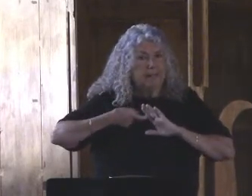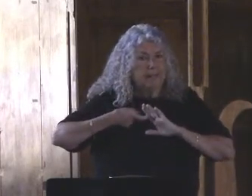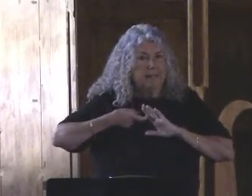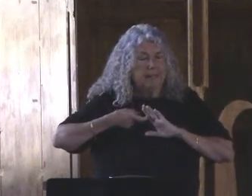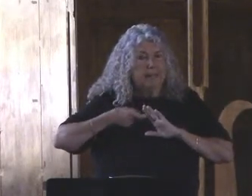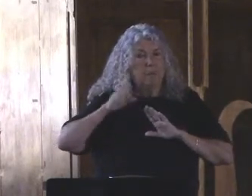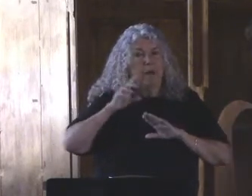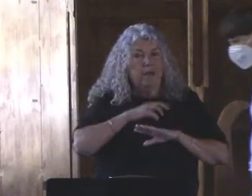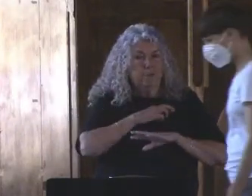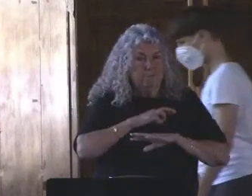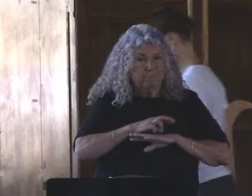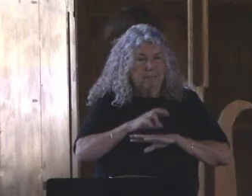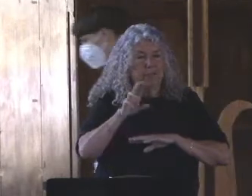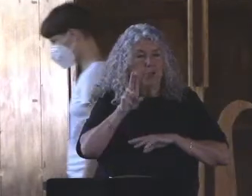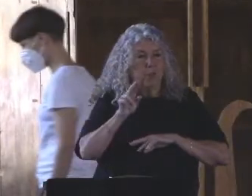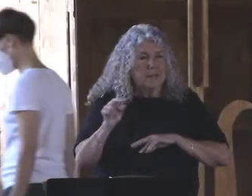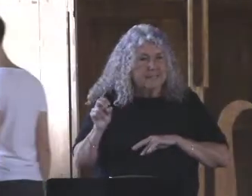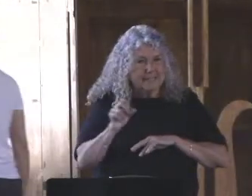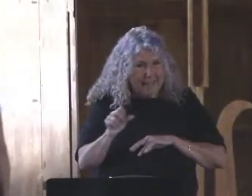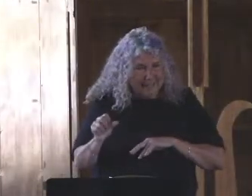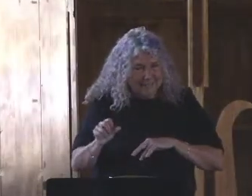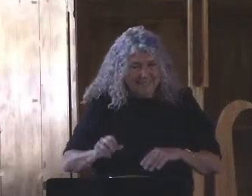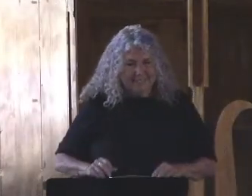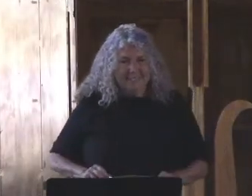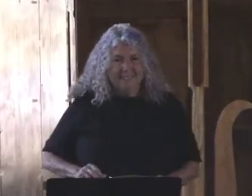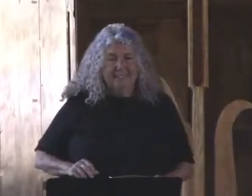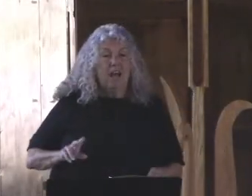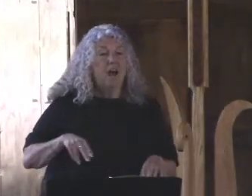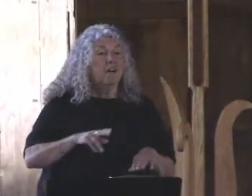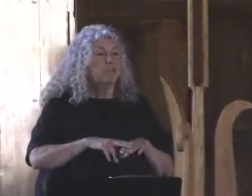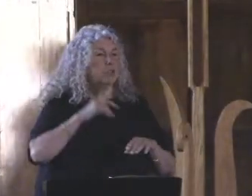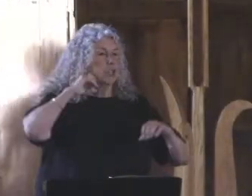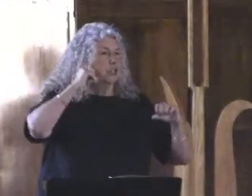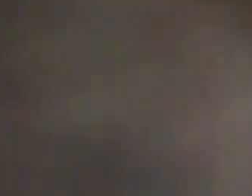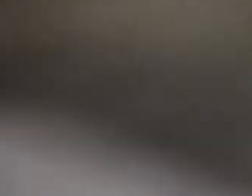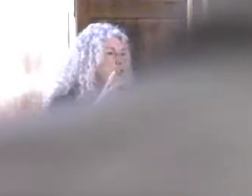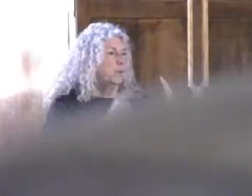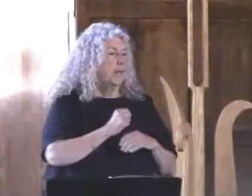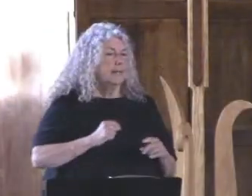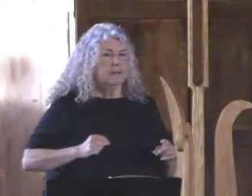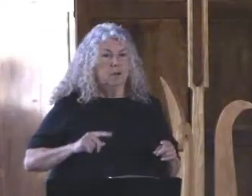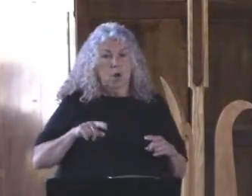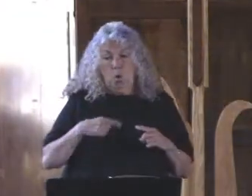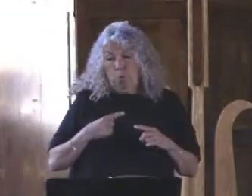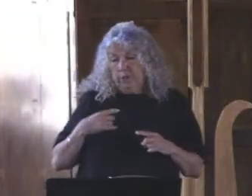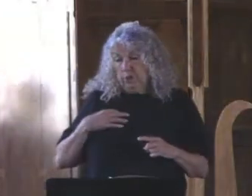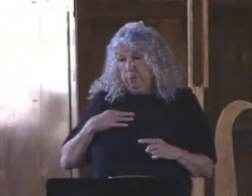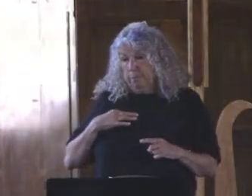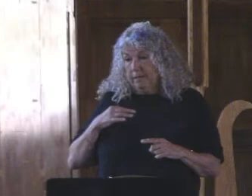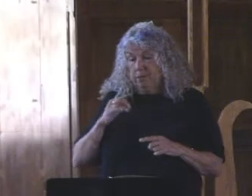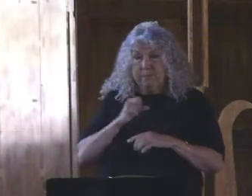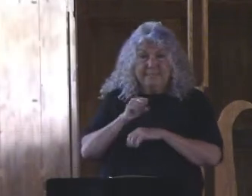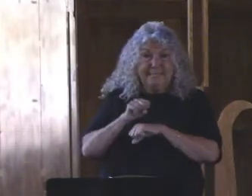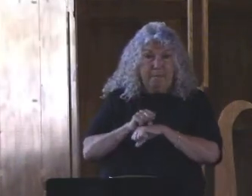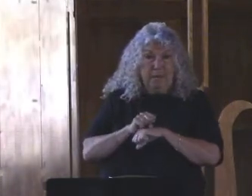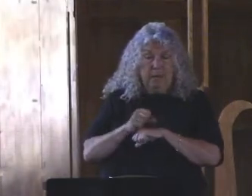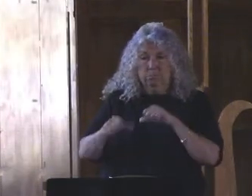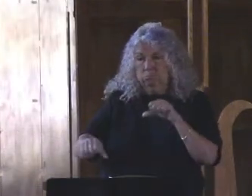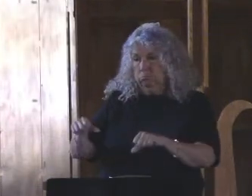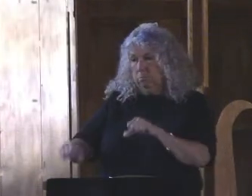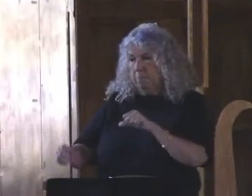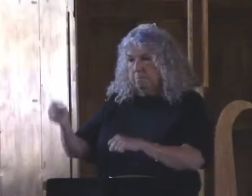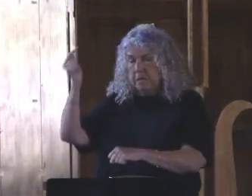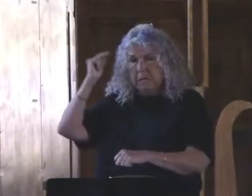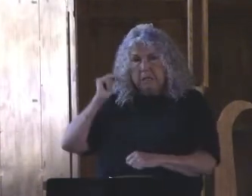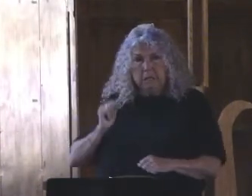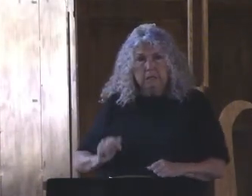by a denomination in the United States. But of course, she had to fight to get there. When she applied to seminaries, several rejected her right